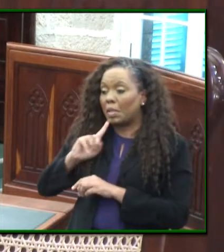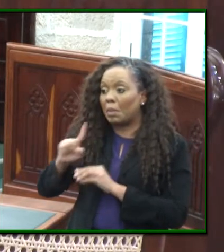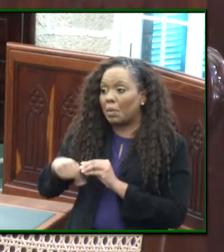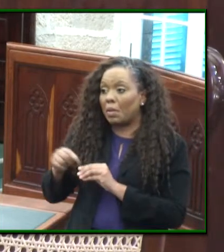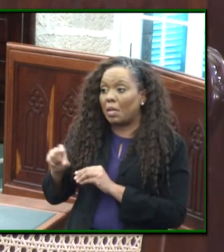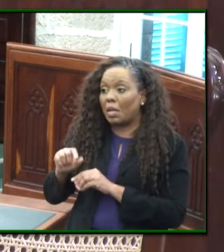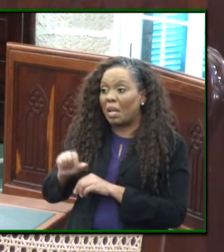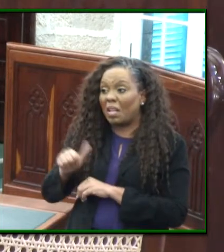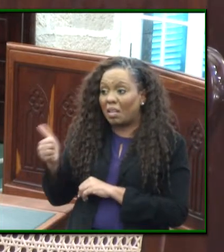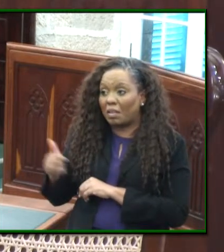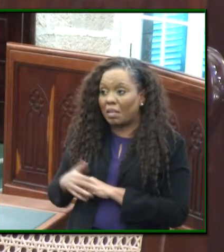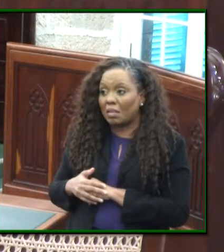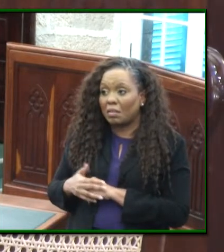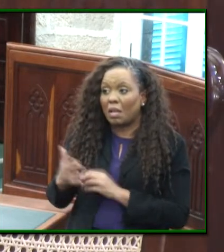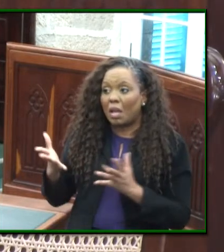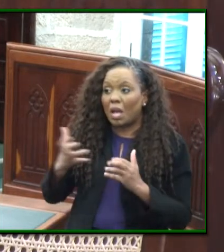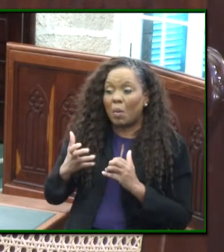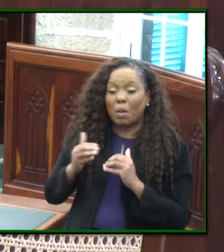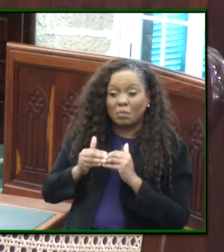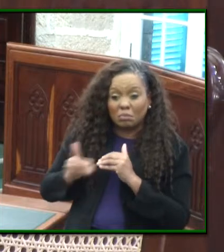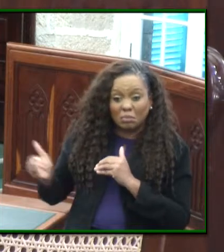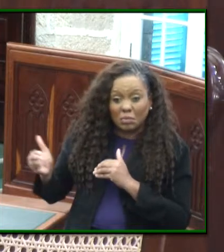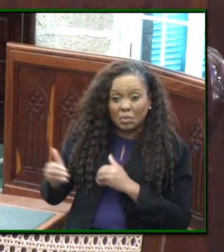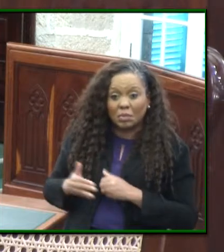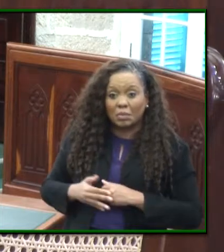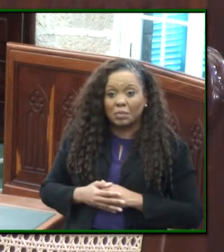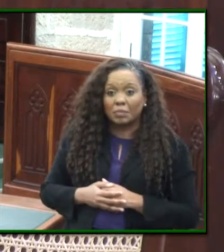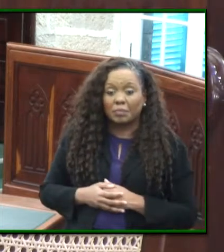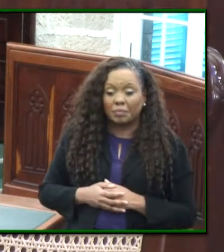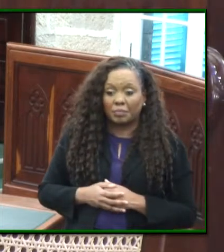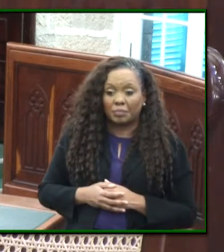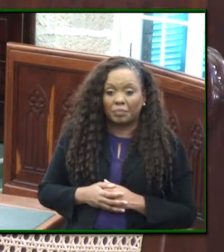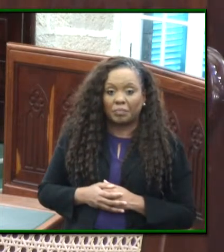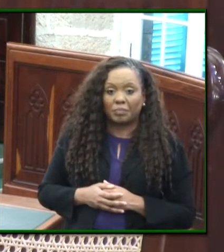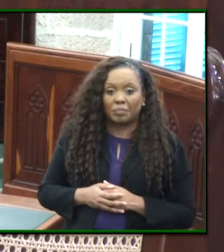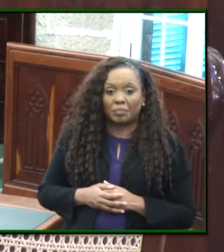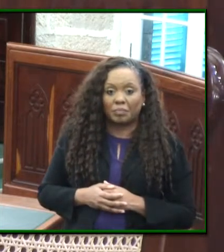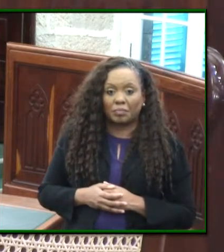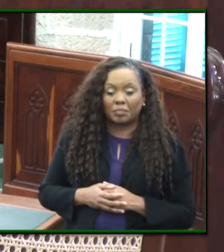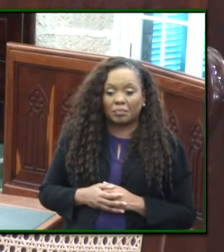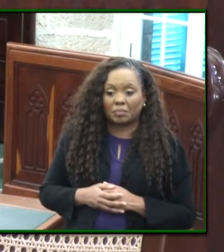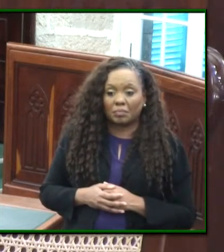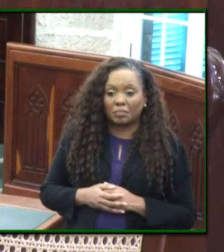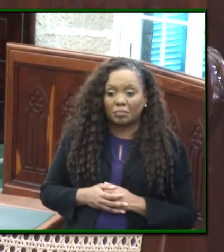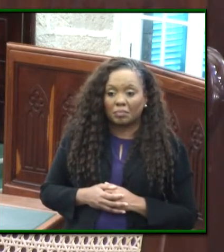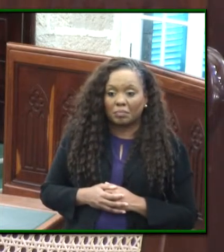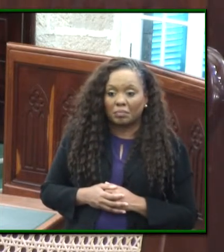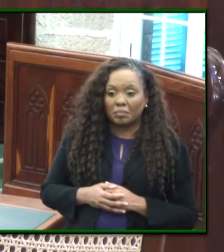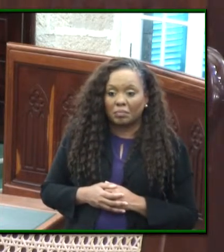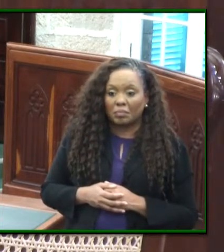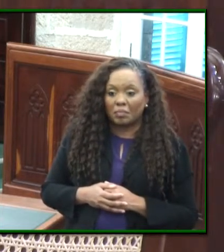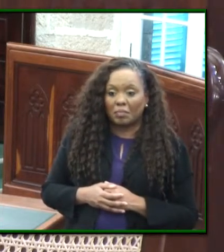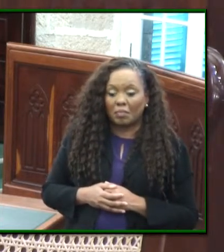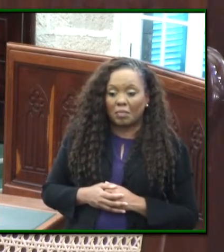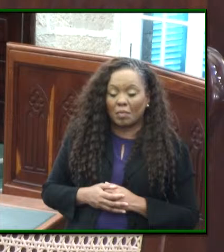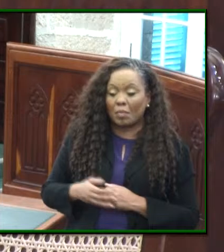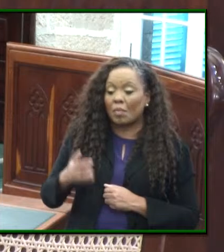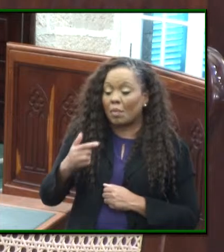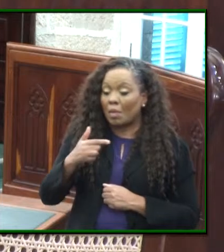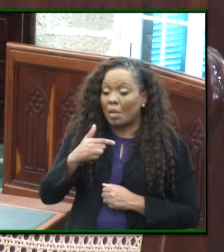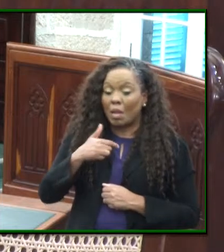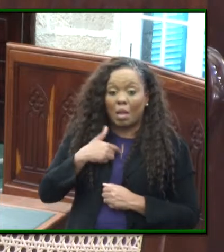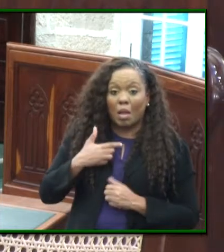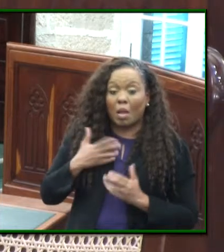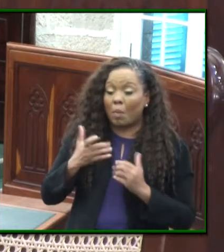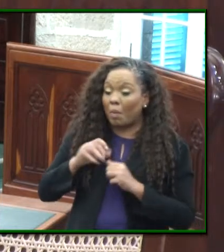fair dispensation, to proceed with the honourable member and his Minister of State if he wishes to participate